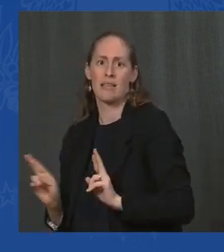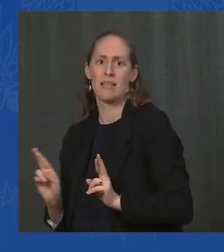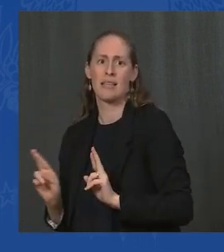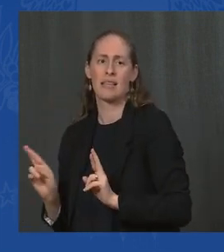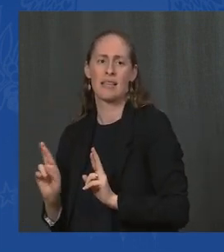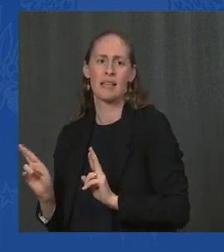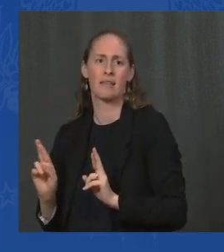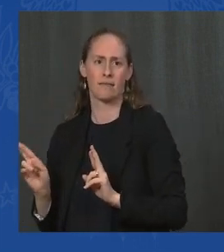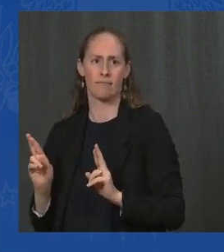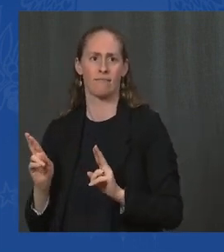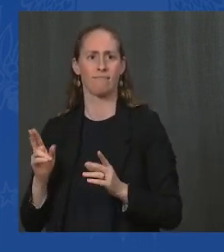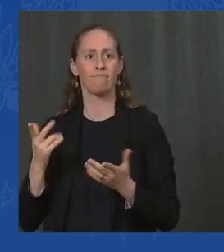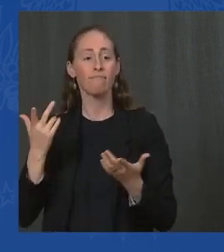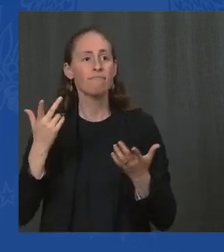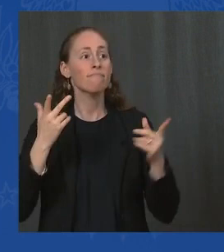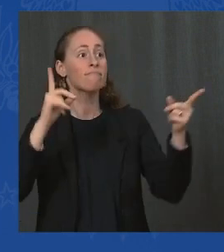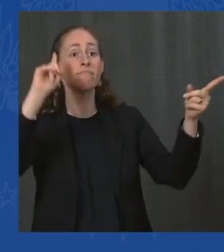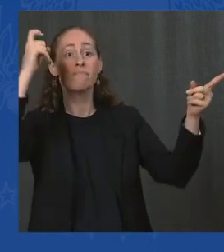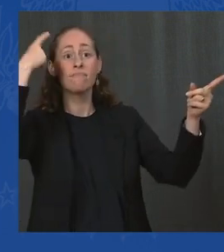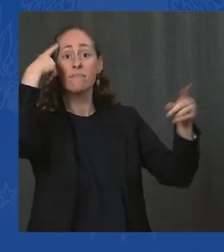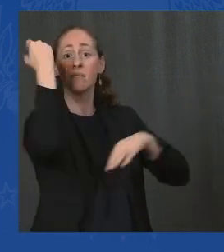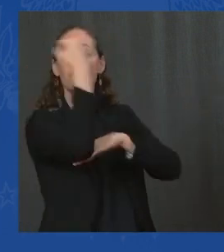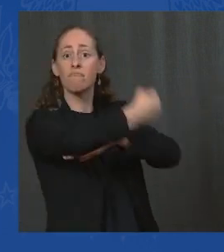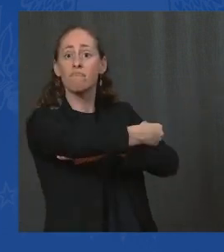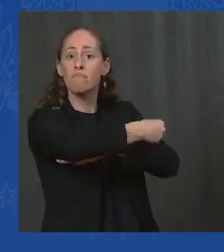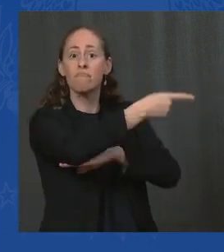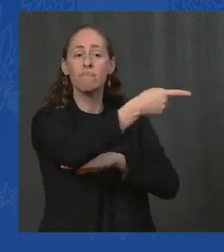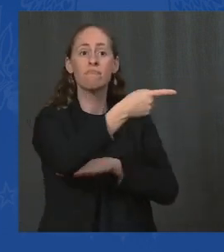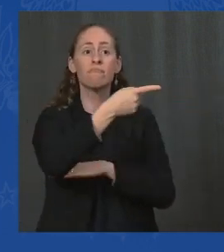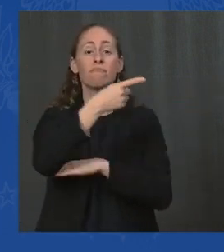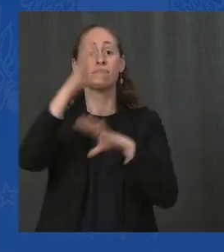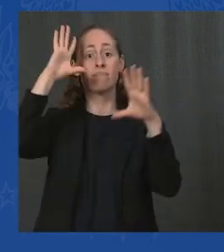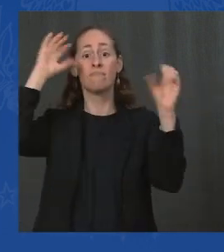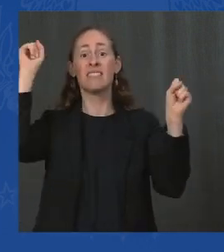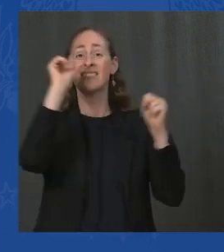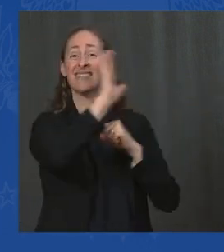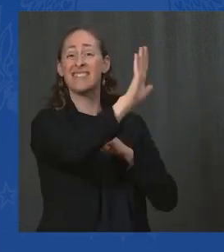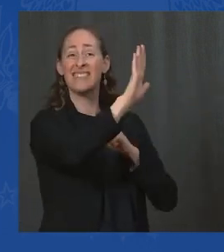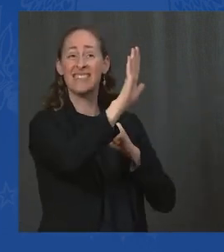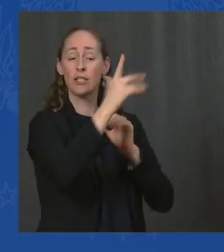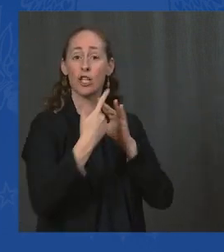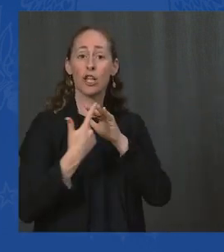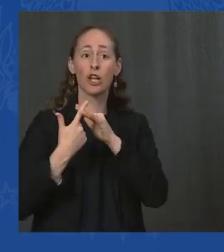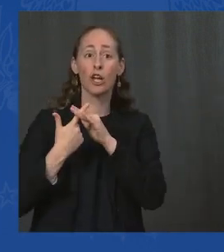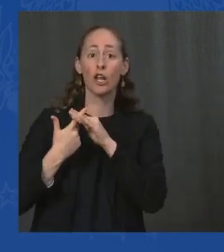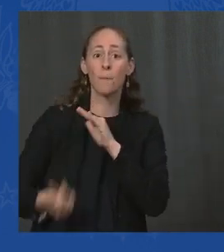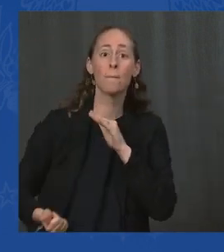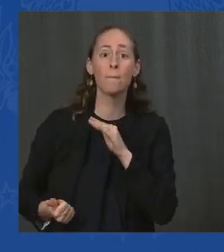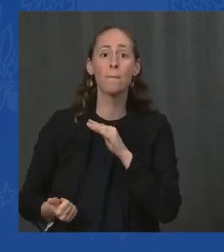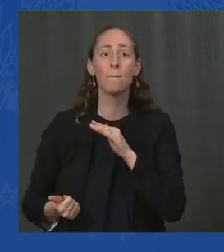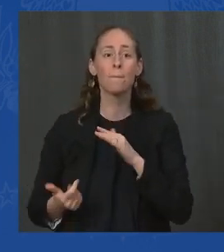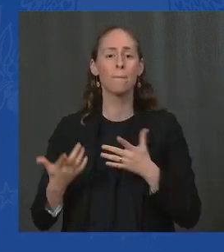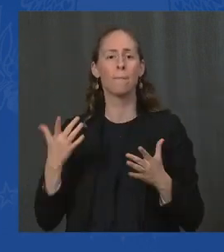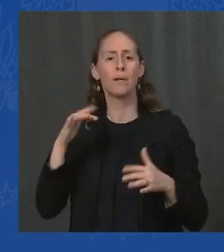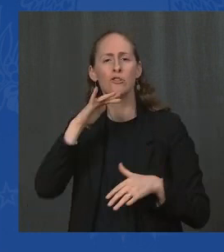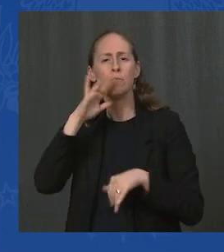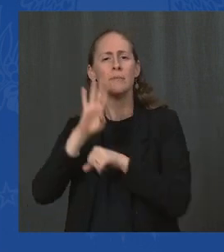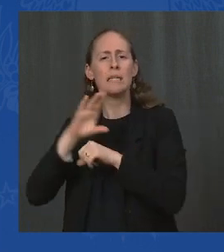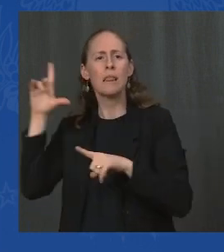and their president flee amid the corruption and malfeasance, handing over the country to their enemy, the